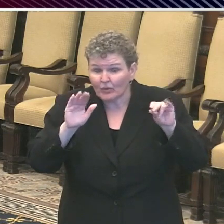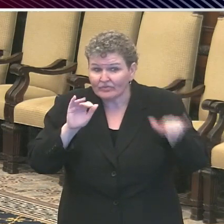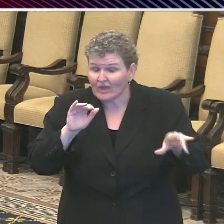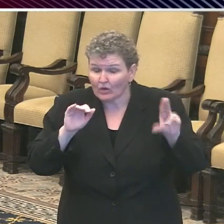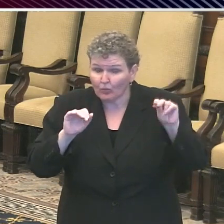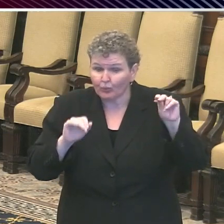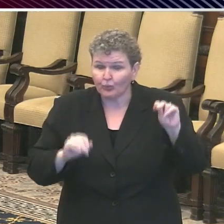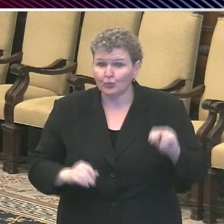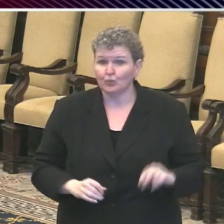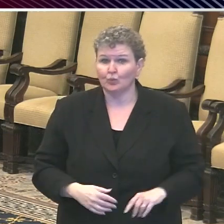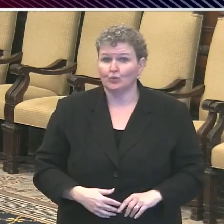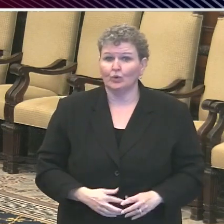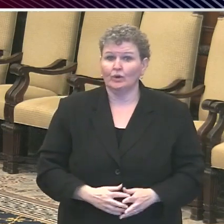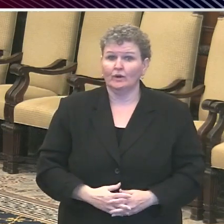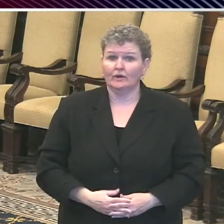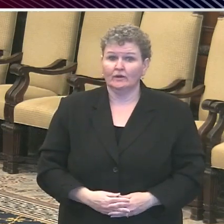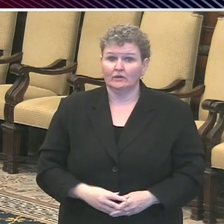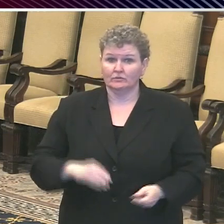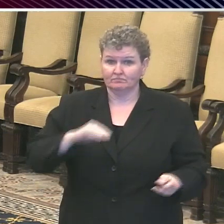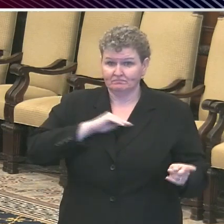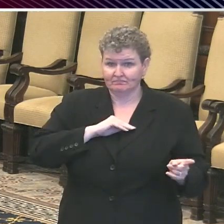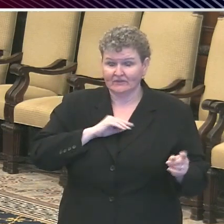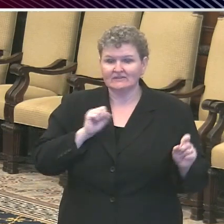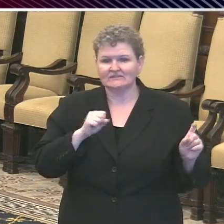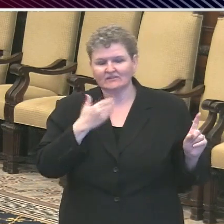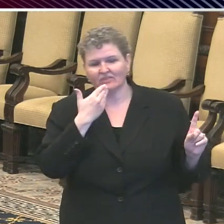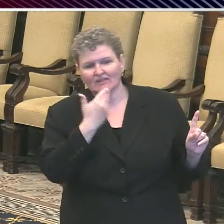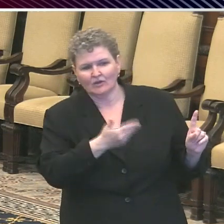Pat, are you good? Yes, thank you. Okay.